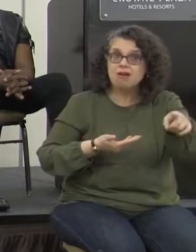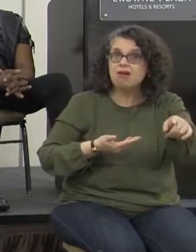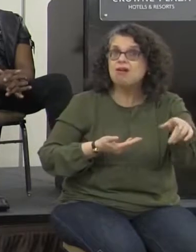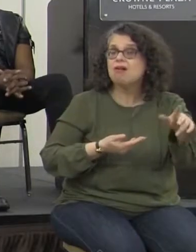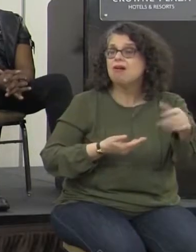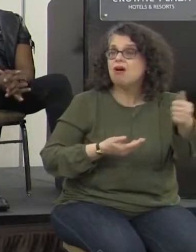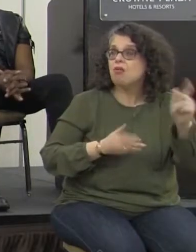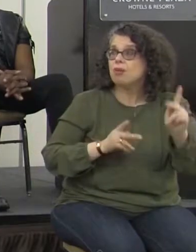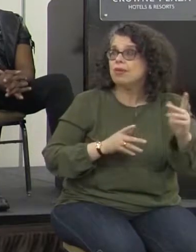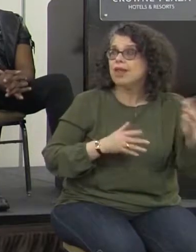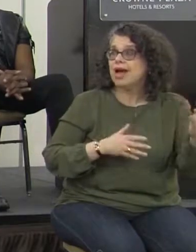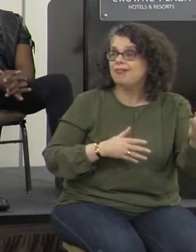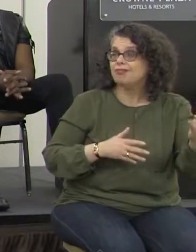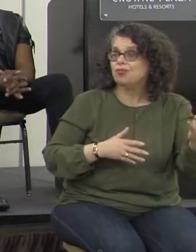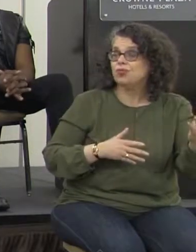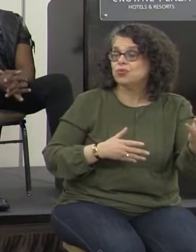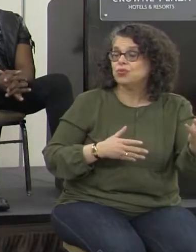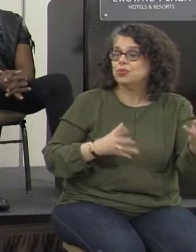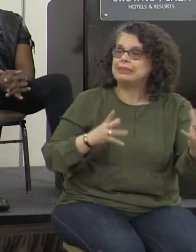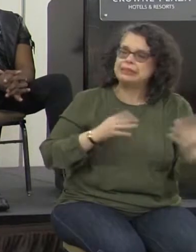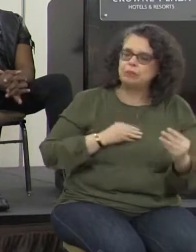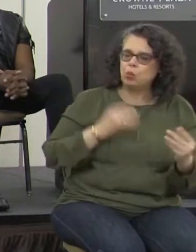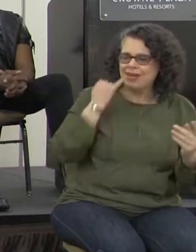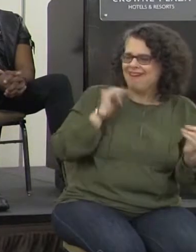that they might be the other